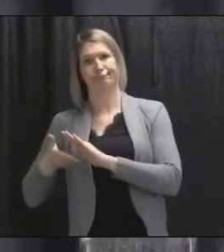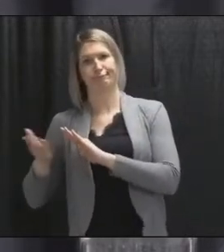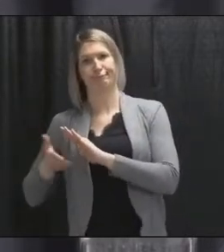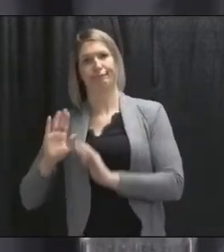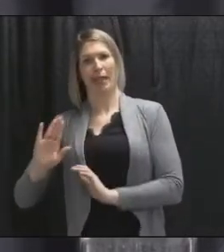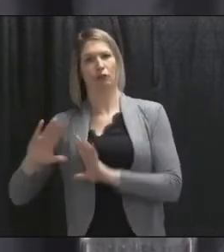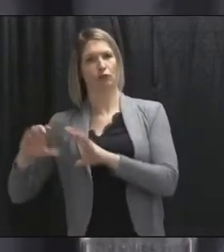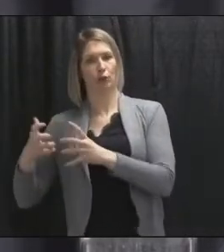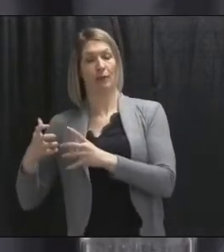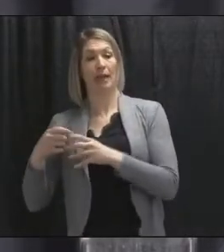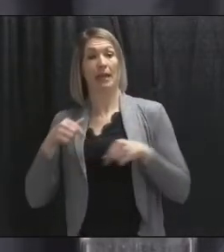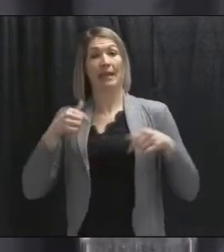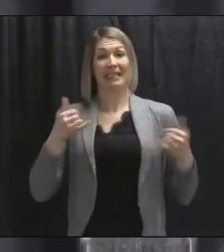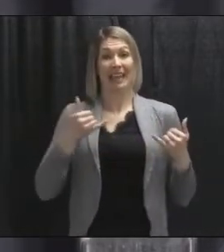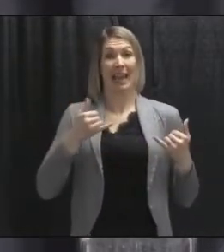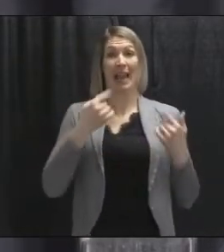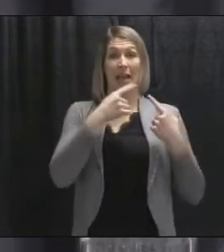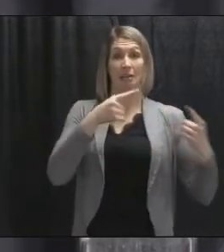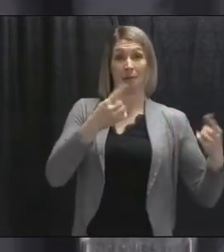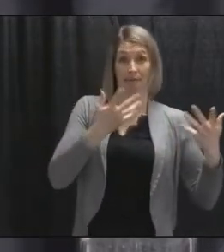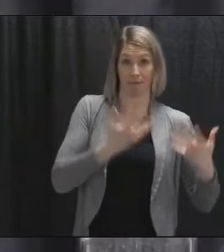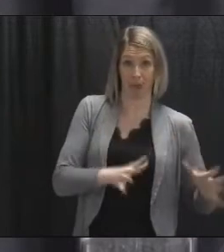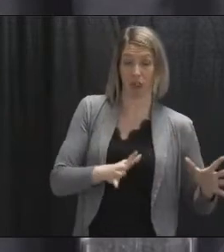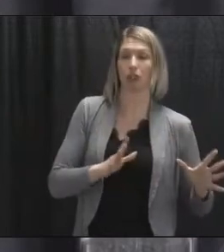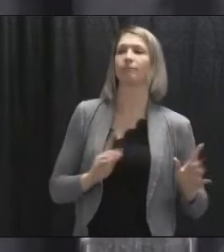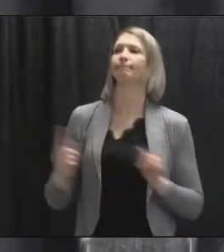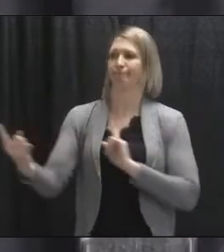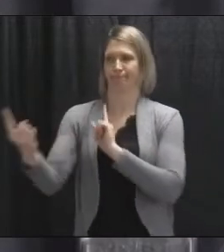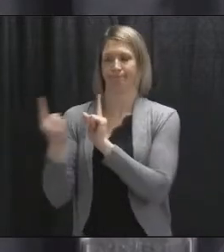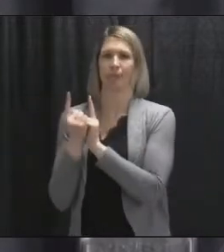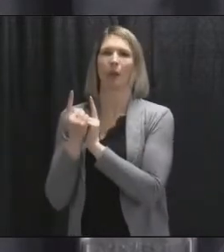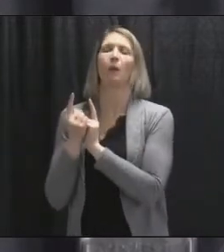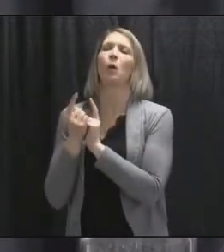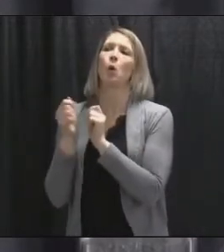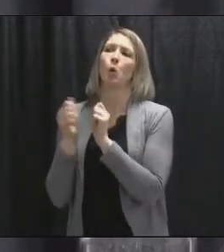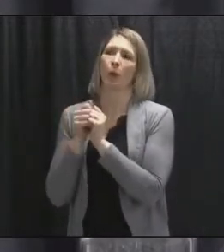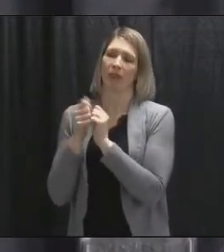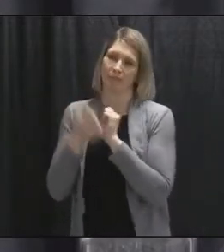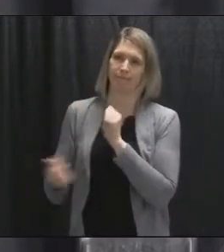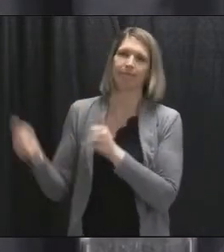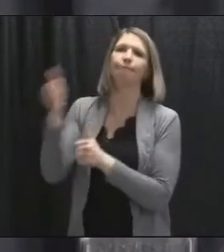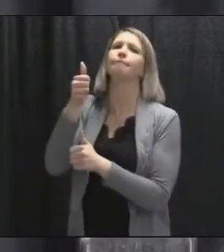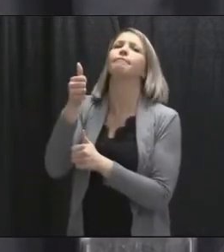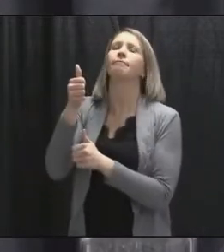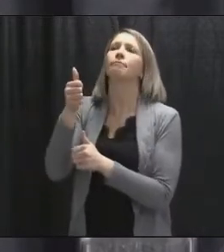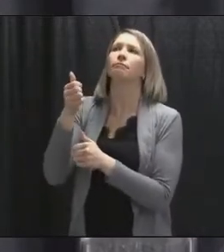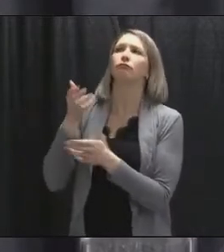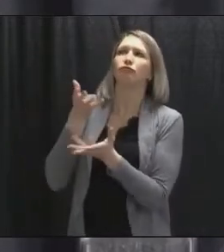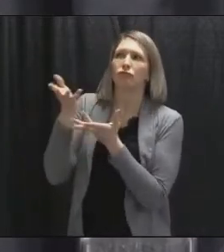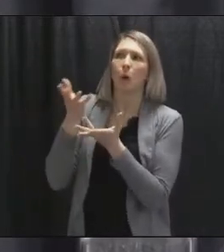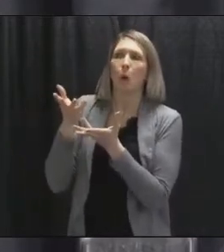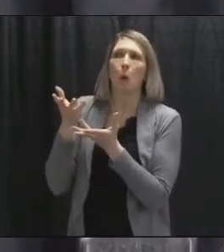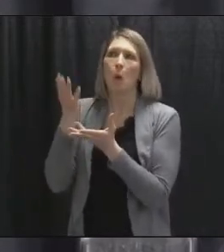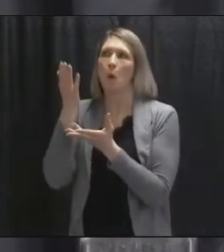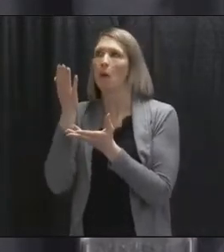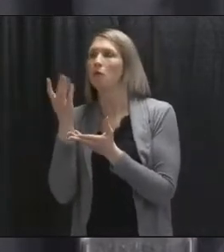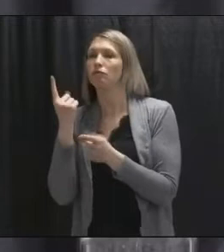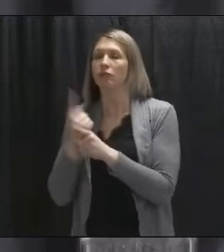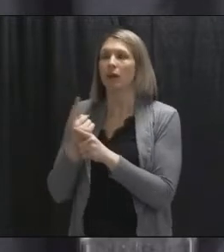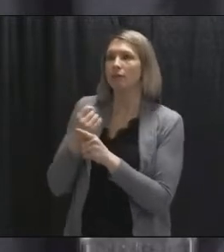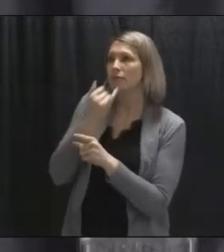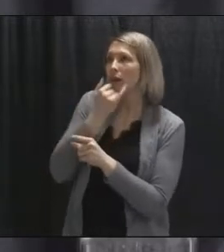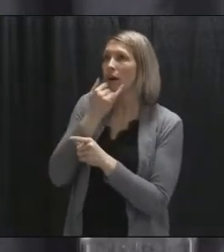here, we will be meeting with officials to discuss what makes sense. We have